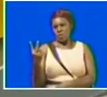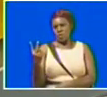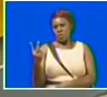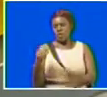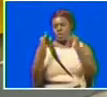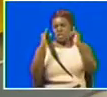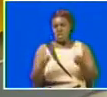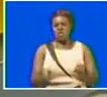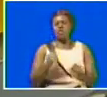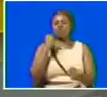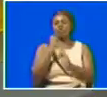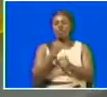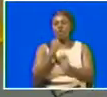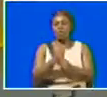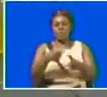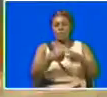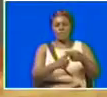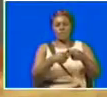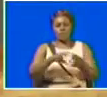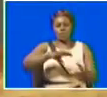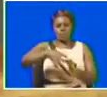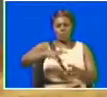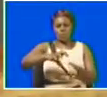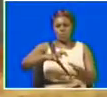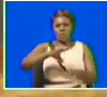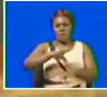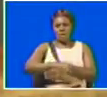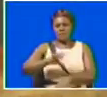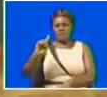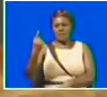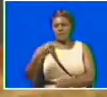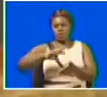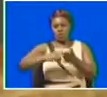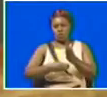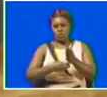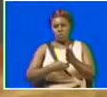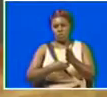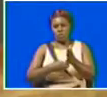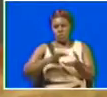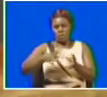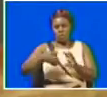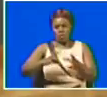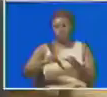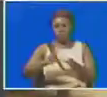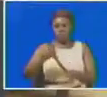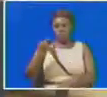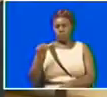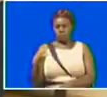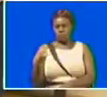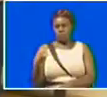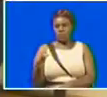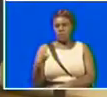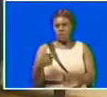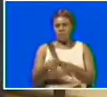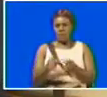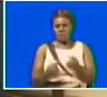into a new field, industrial automation, landing their first contract to install automated light switches. But now,